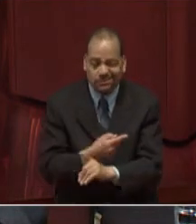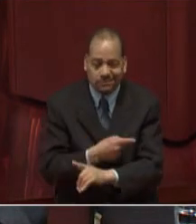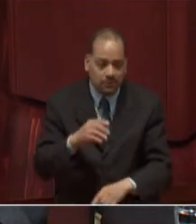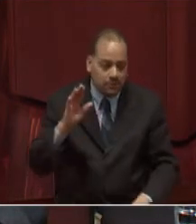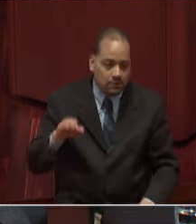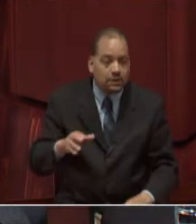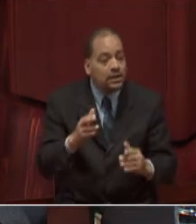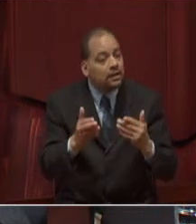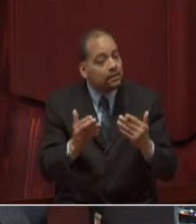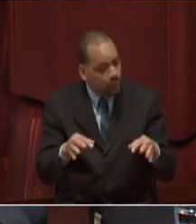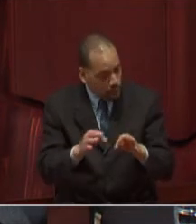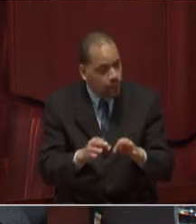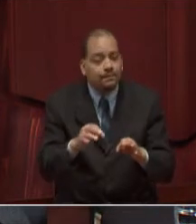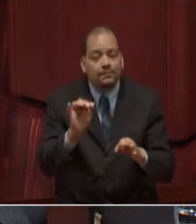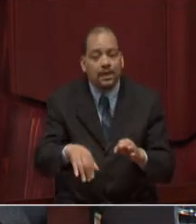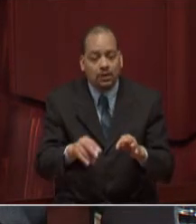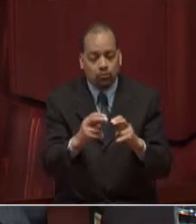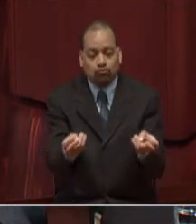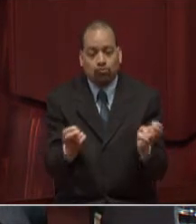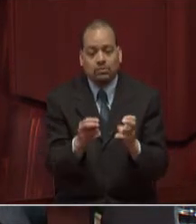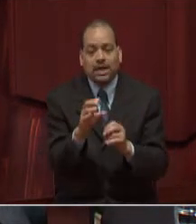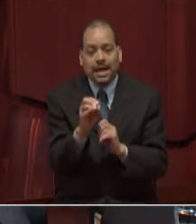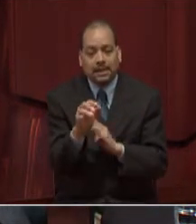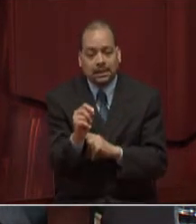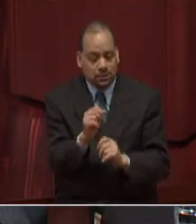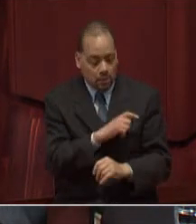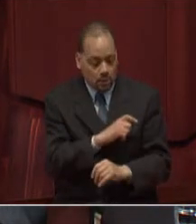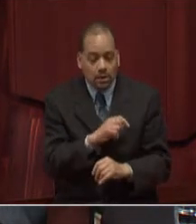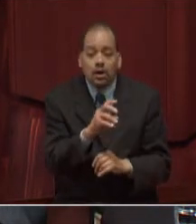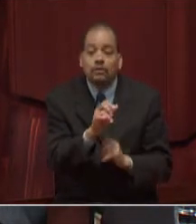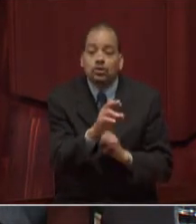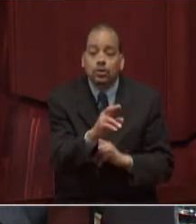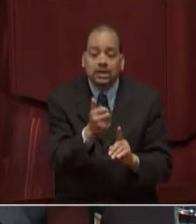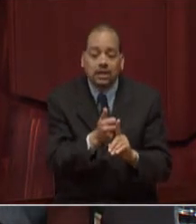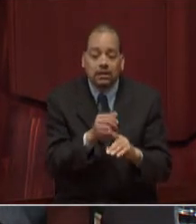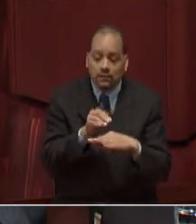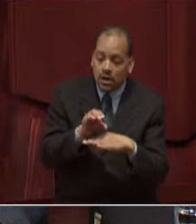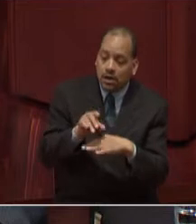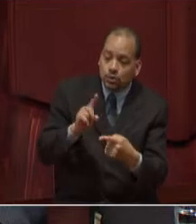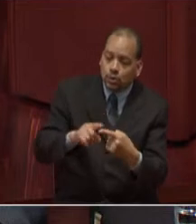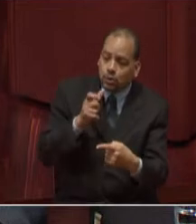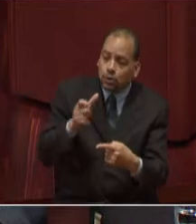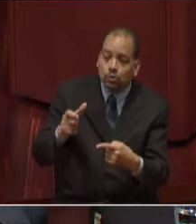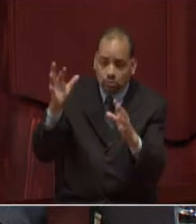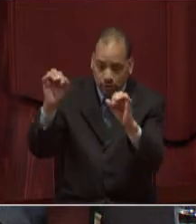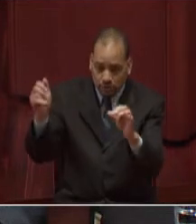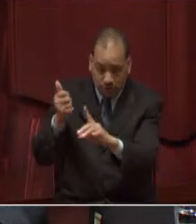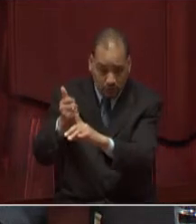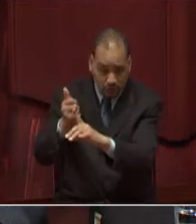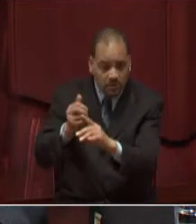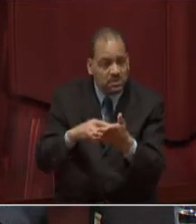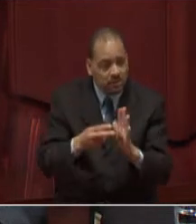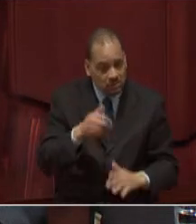that the cabinet officers were the president's advisors, and they met virtually